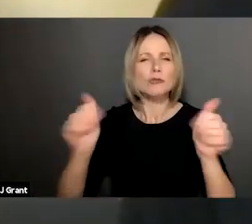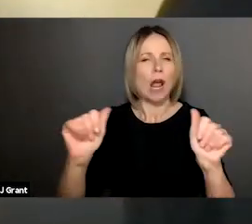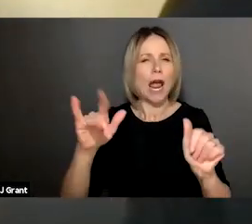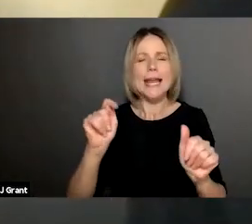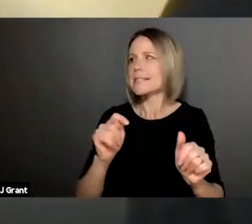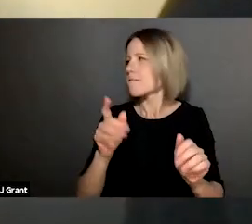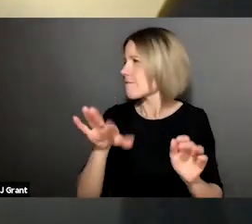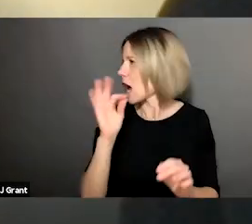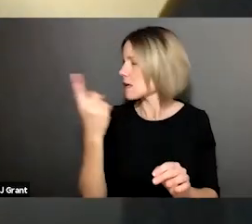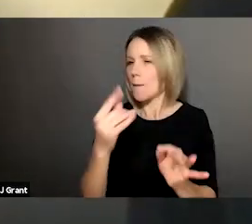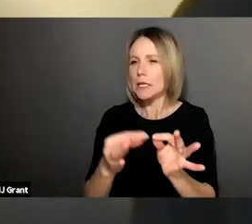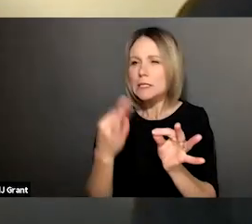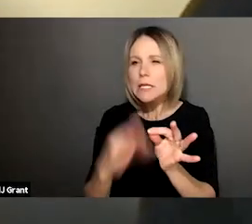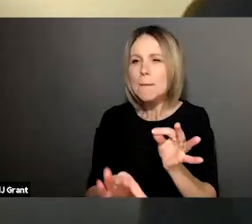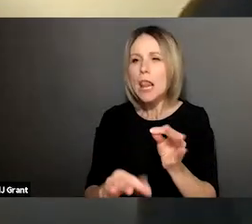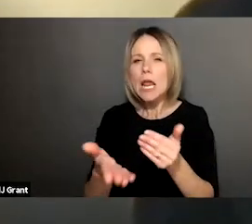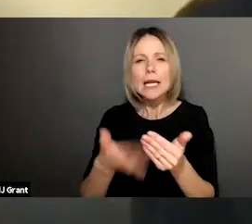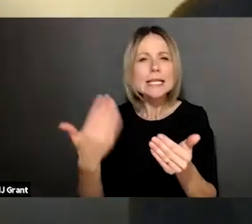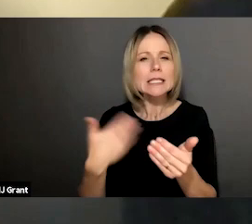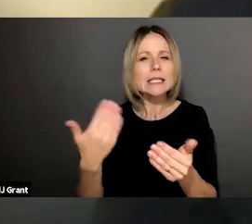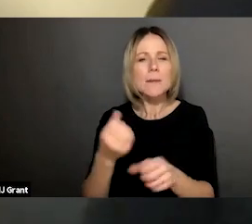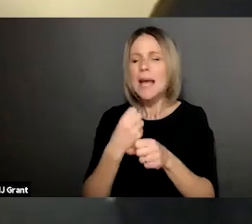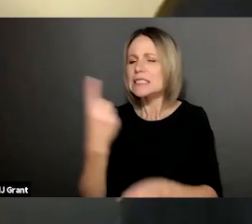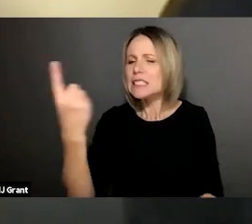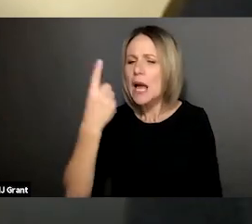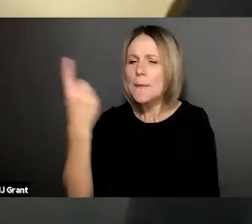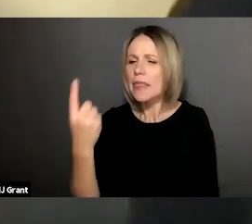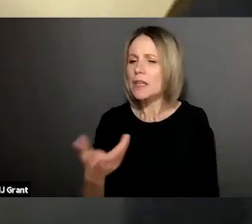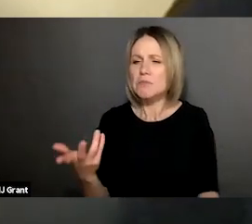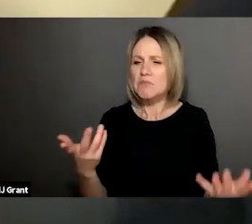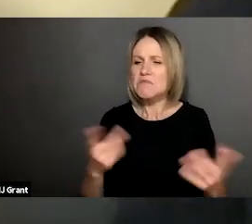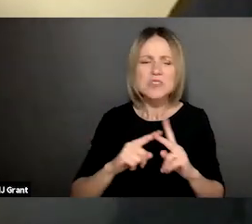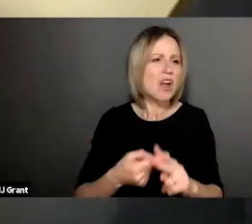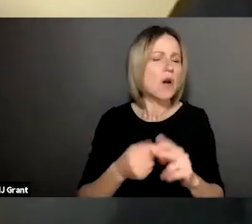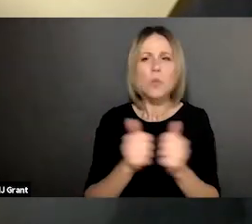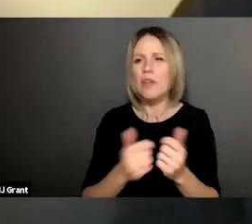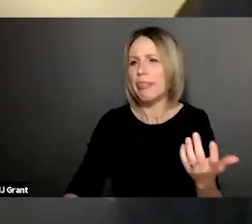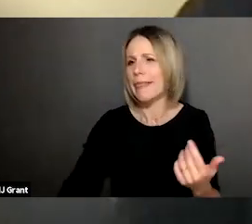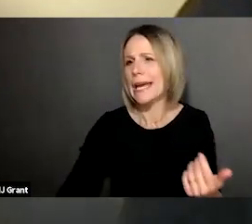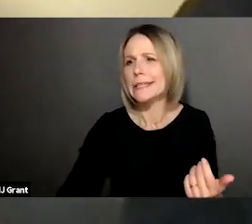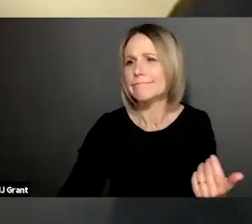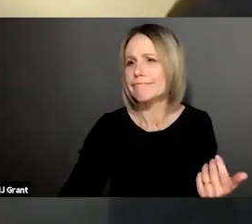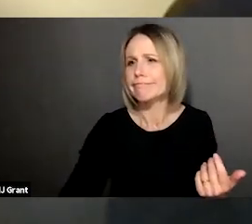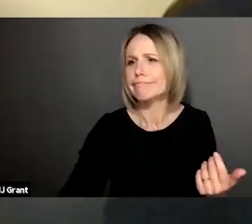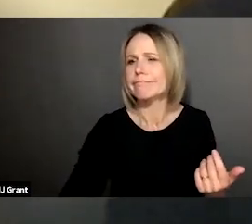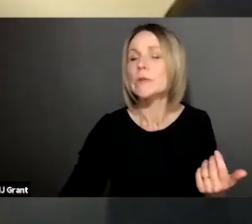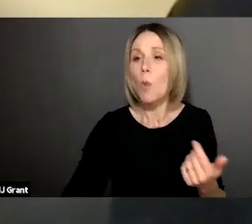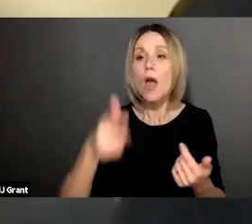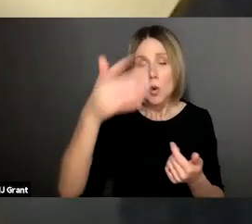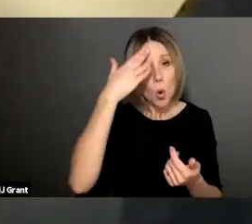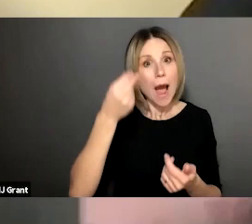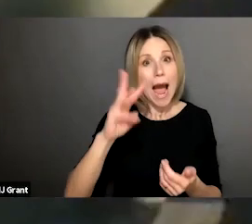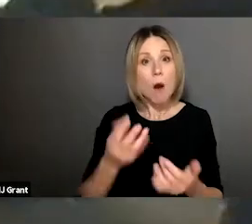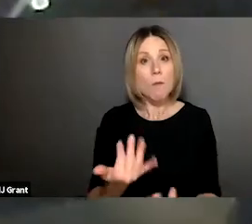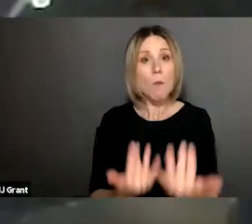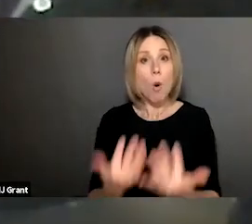really simple and easy to make. You could get going with, you know how to boil water. If you